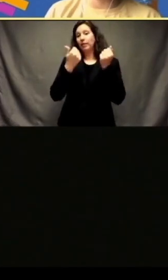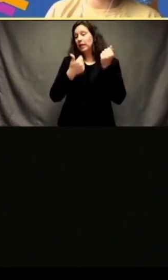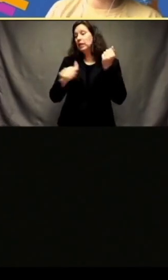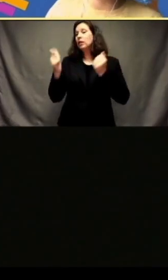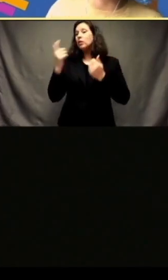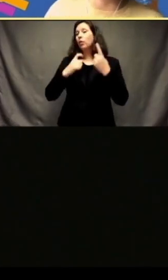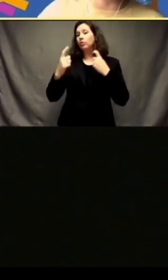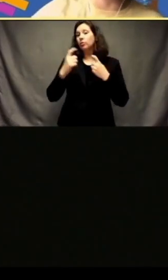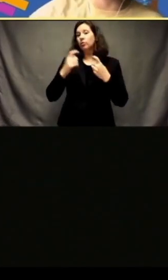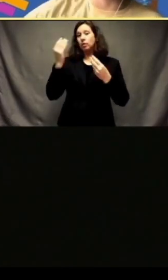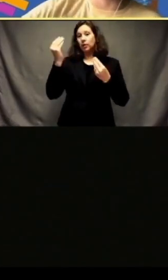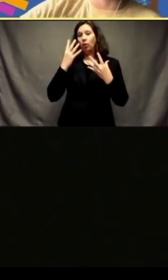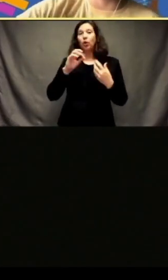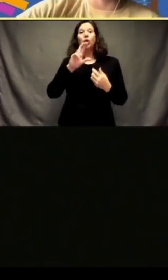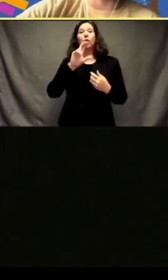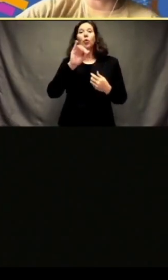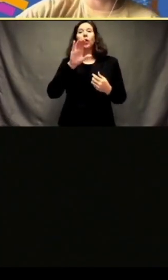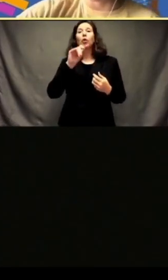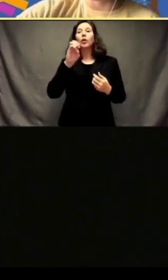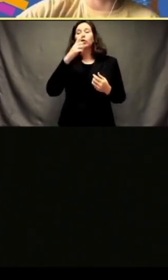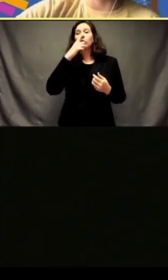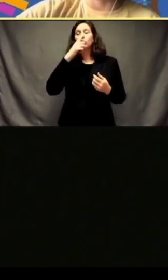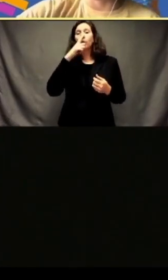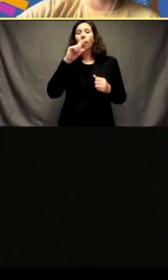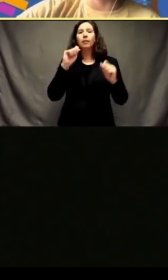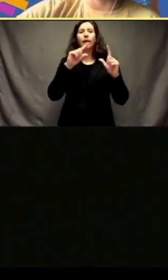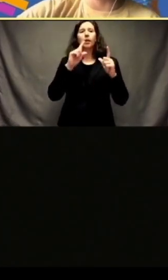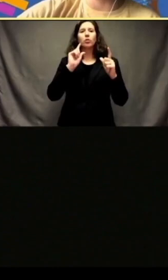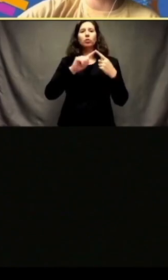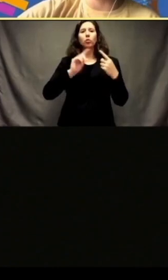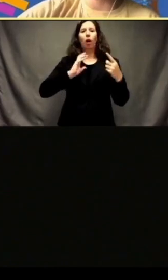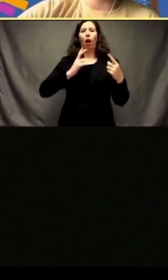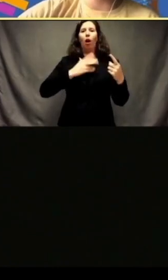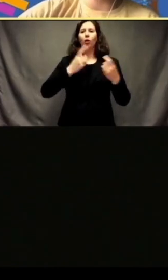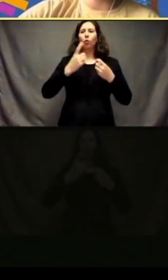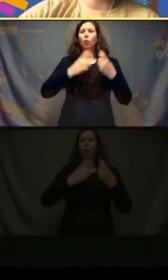questions. So Ricarose, do you want to switch to the slide that has our questions?